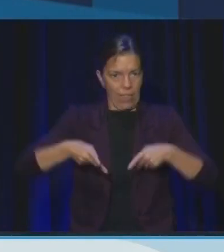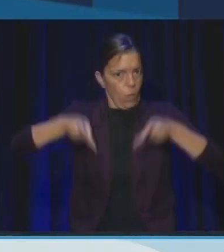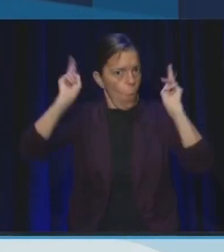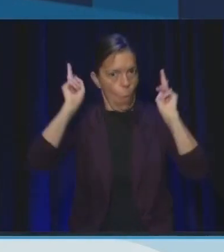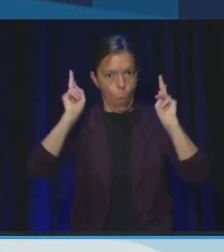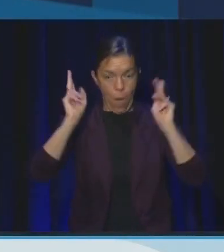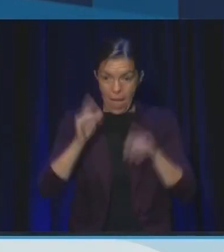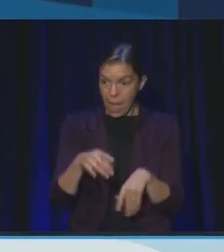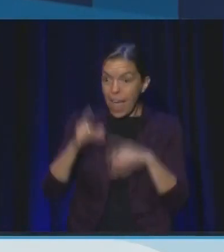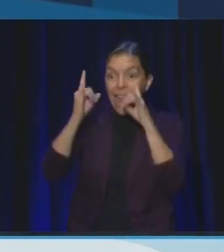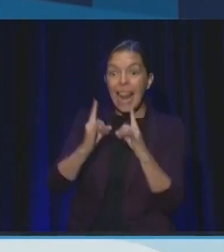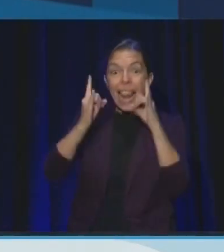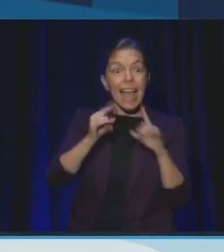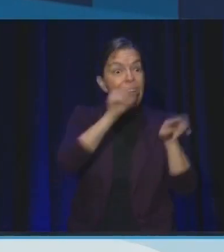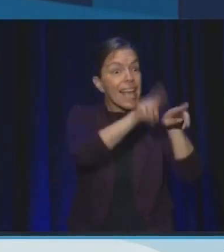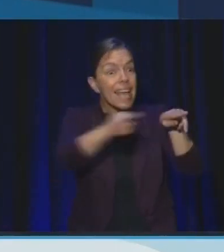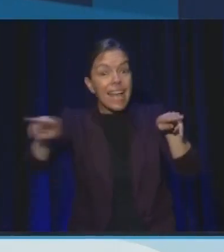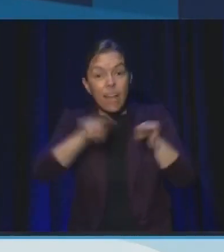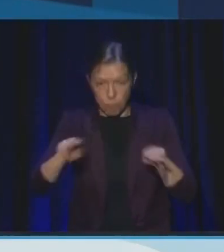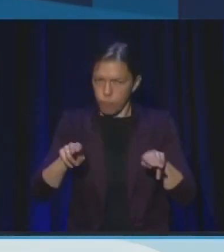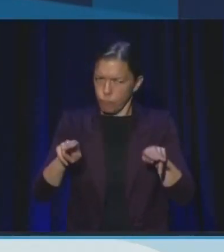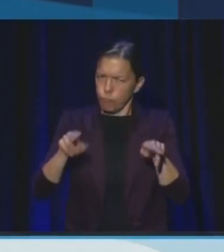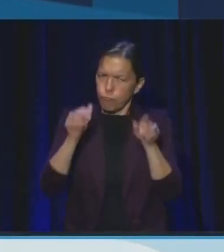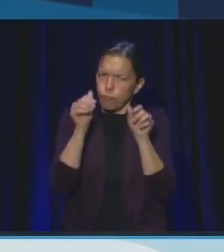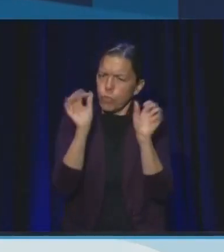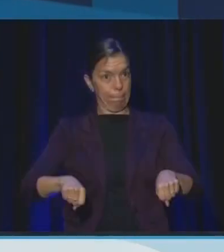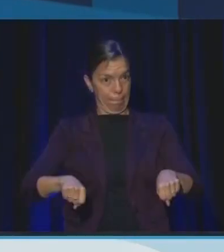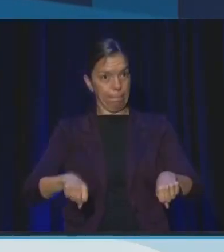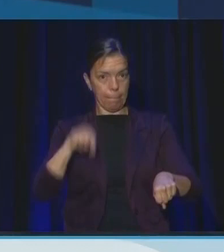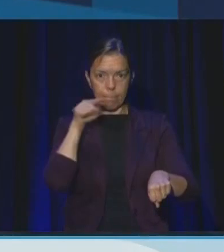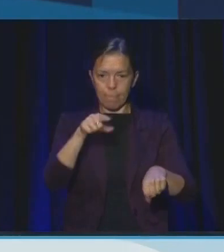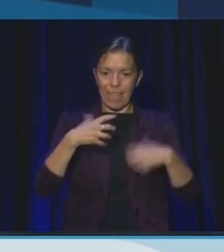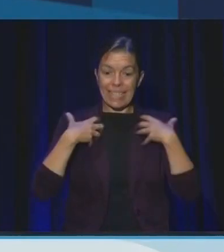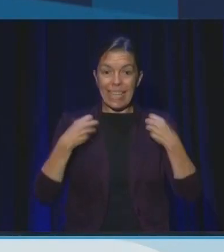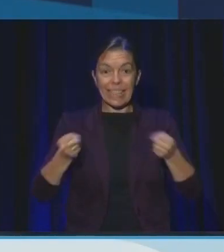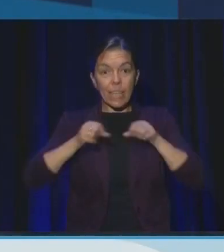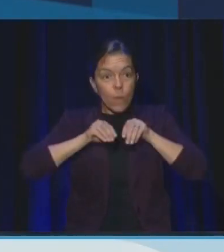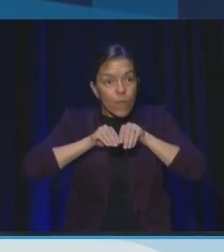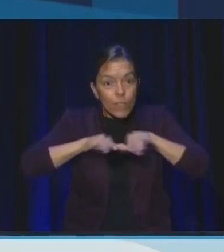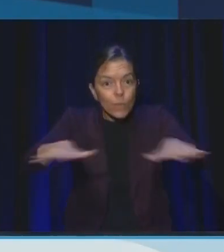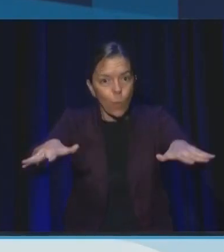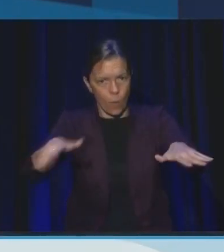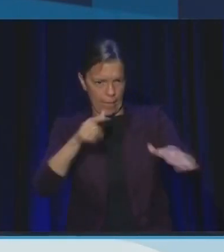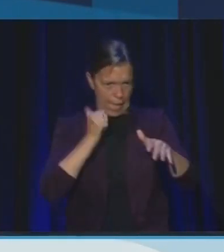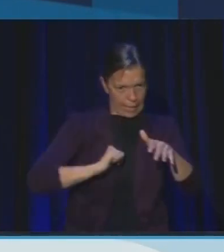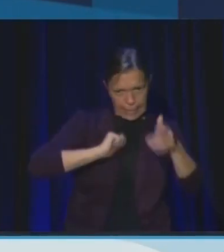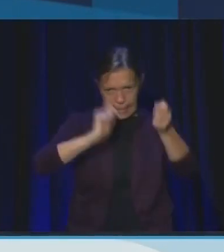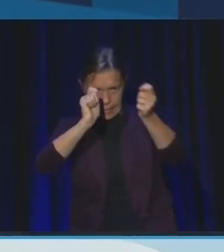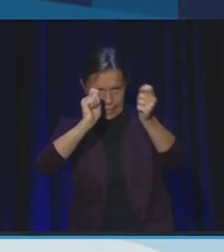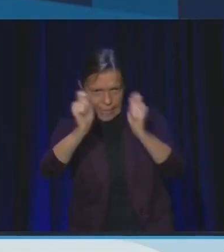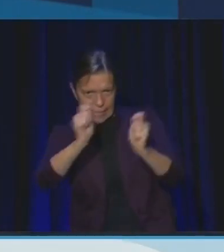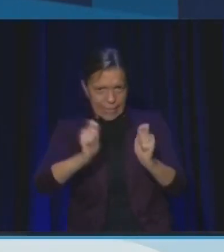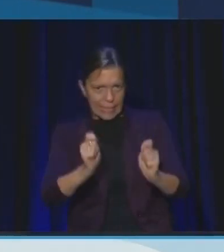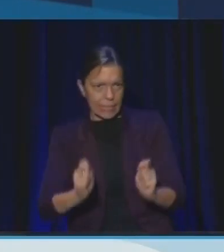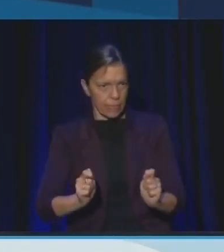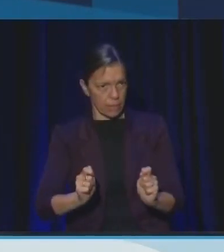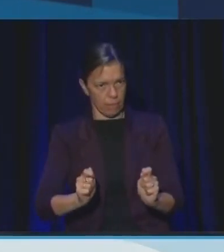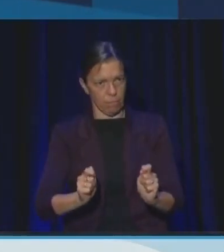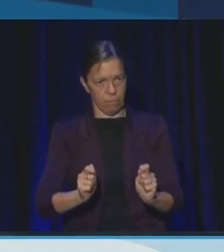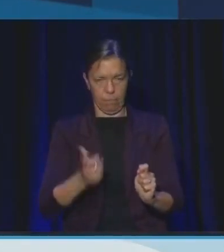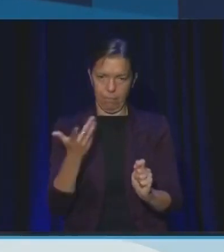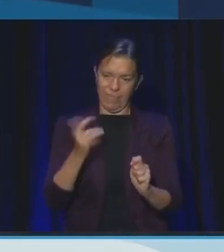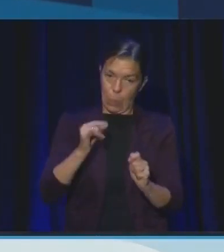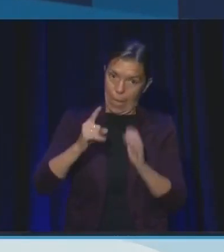We have enough of the leads, but there are lot of work doing. to repeat it, you need to learn